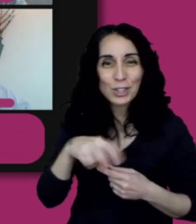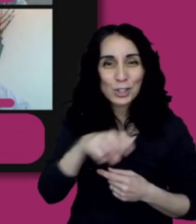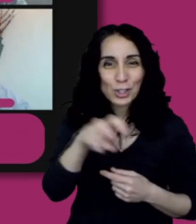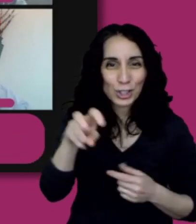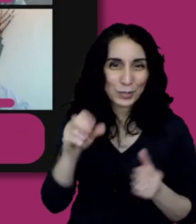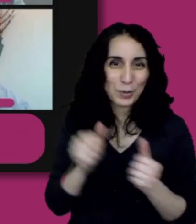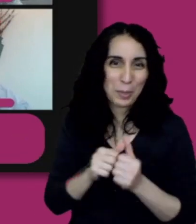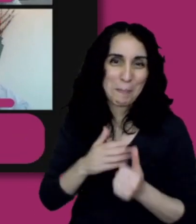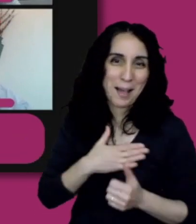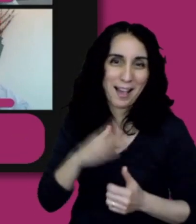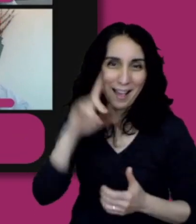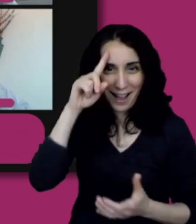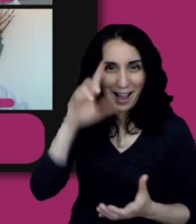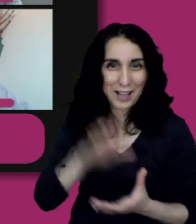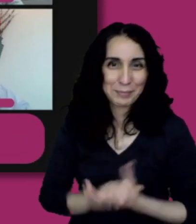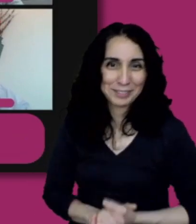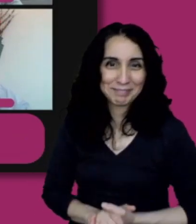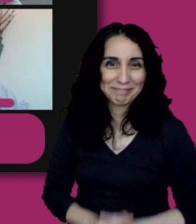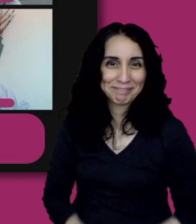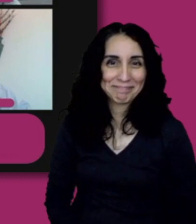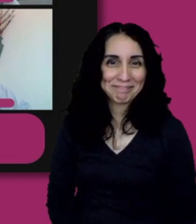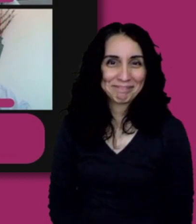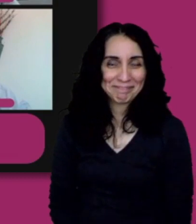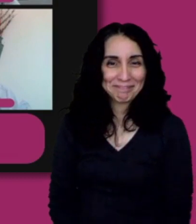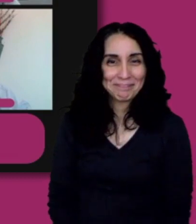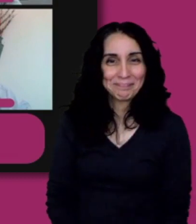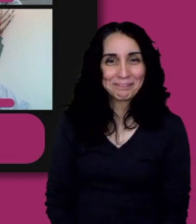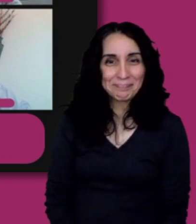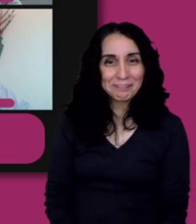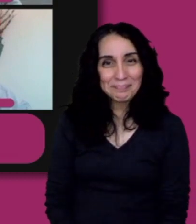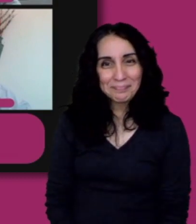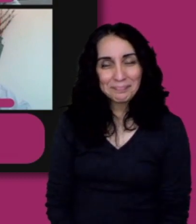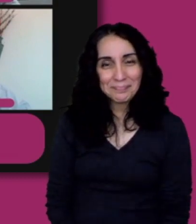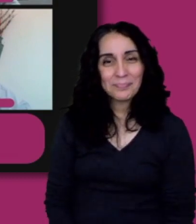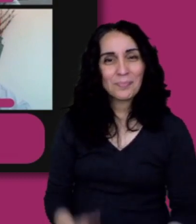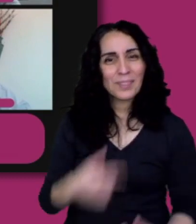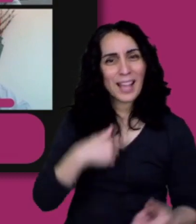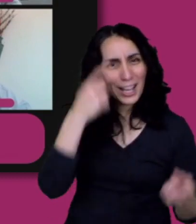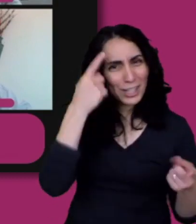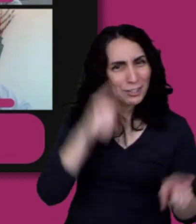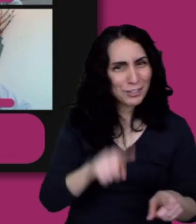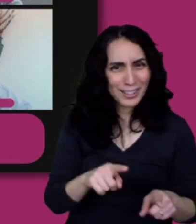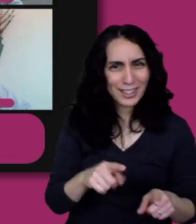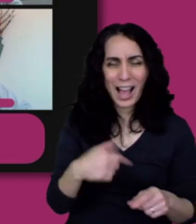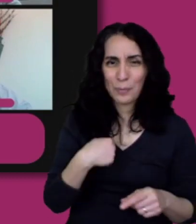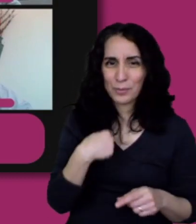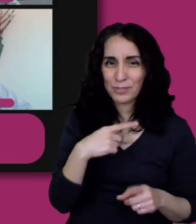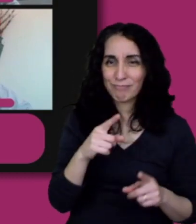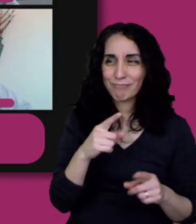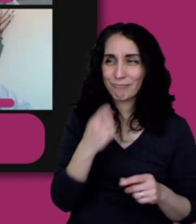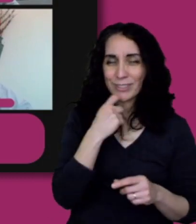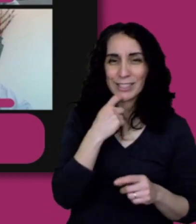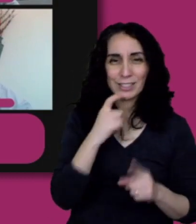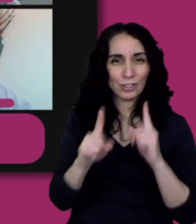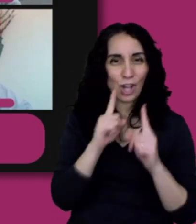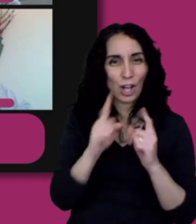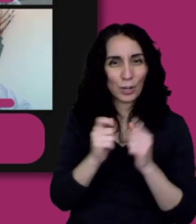with my husband. I totally agree. I'll tell you, it's funny. I was speaking to a group of young people